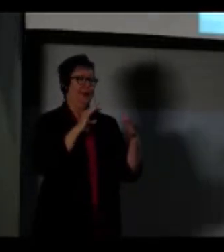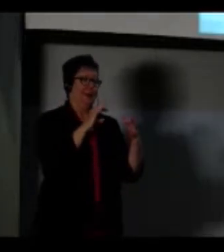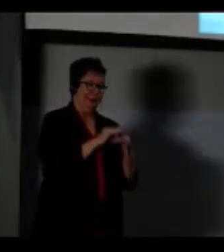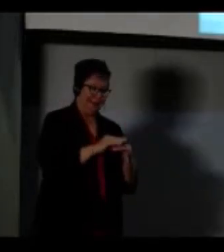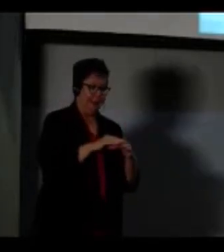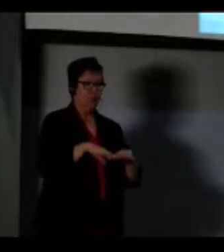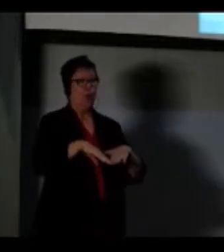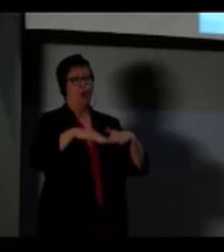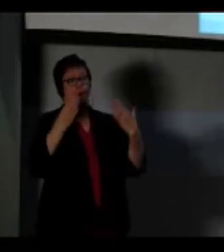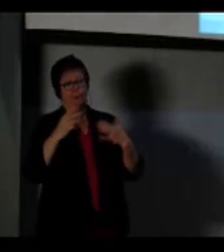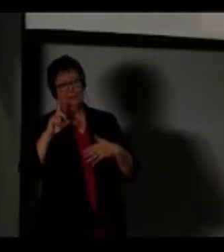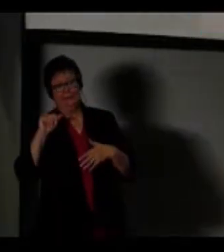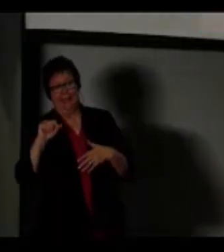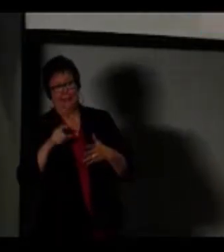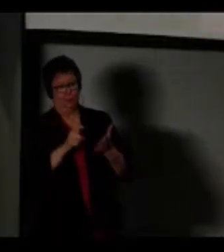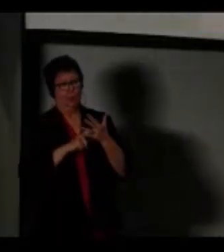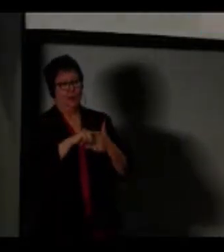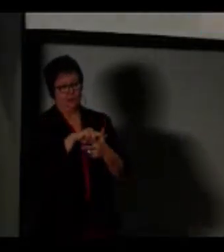data.